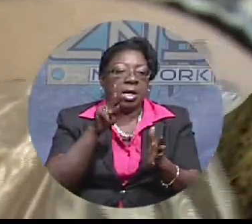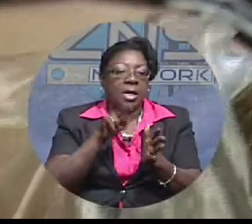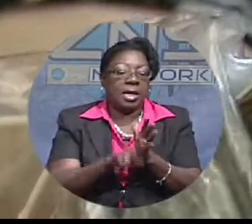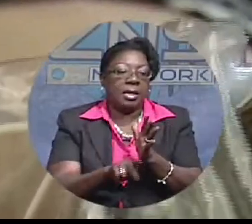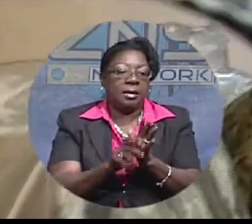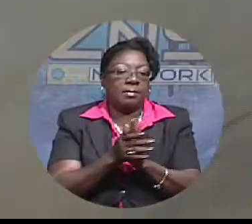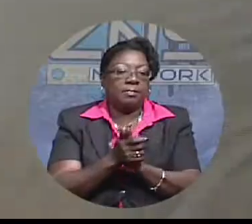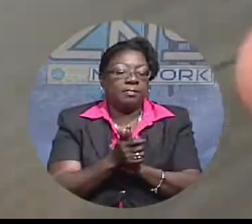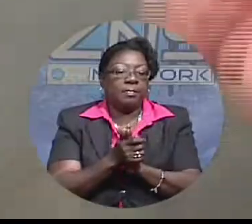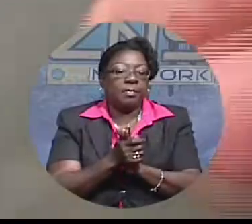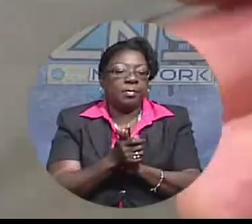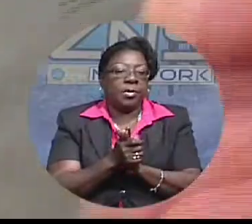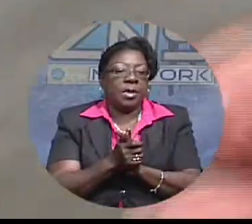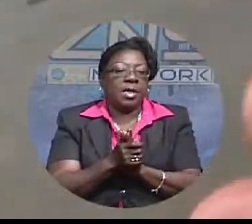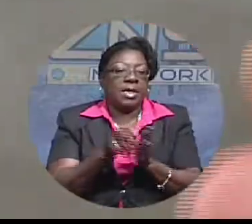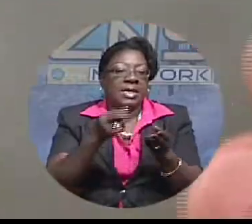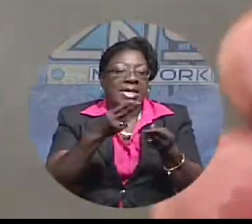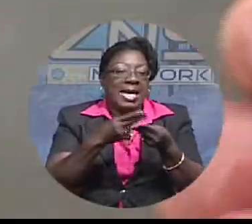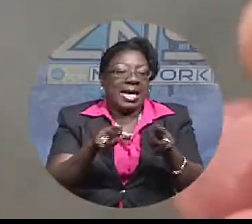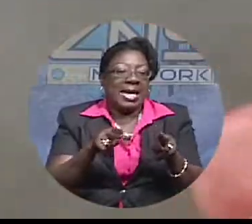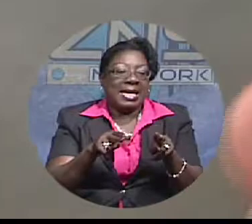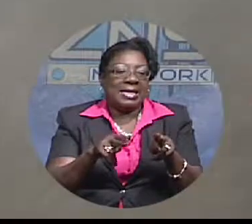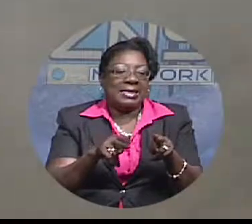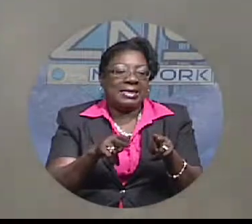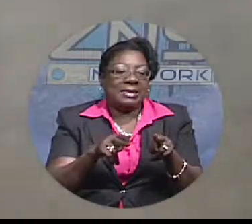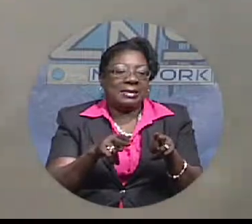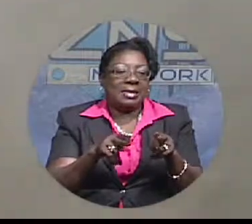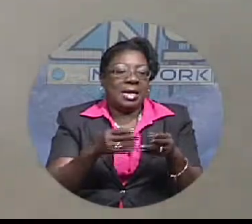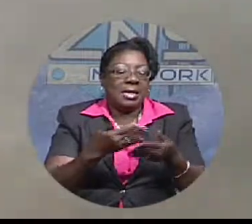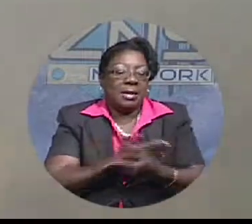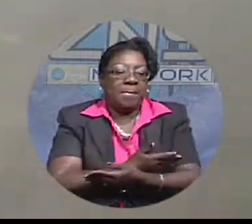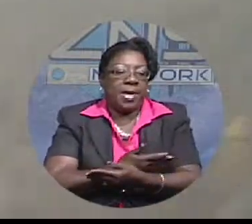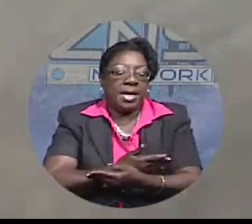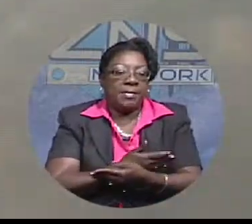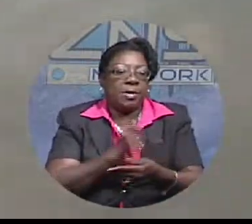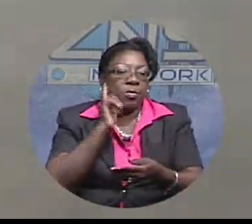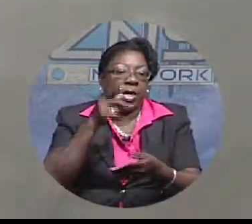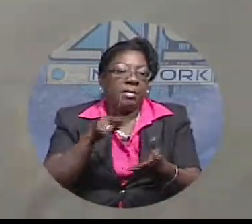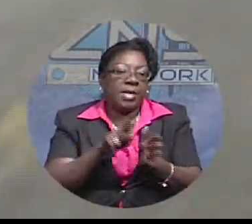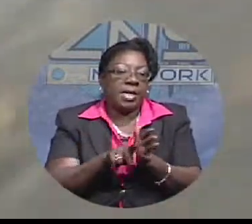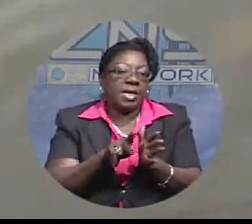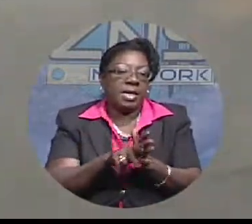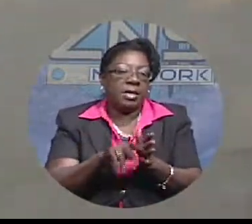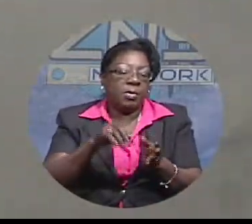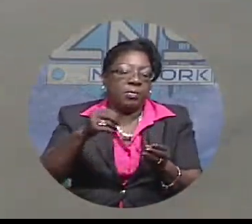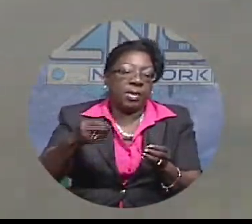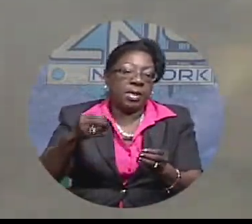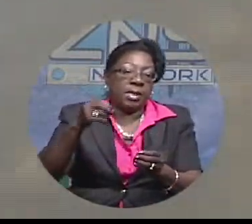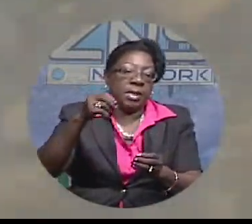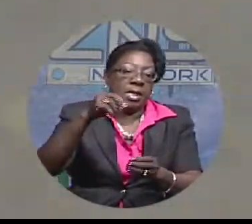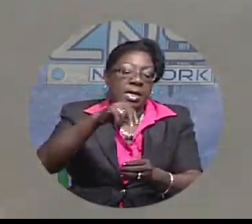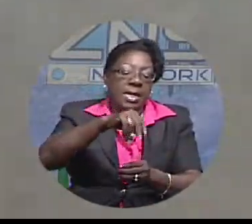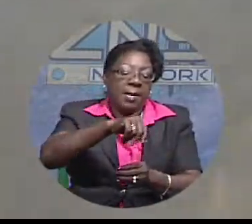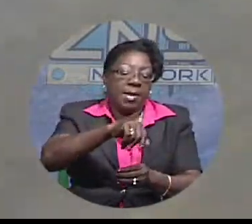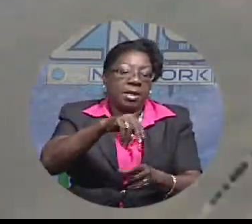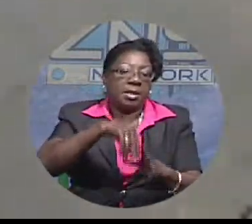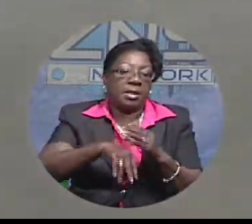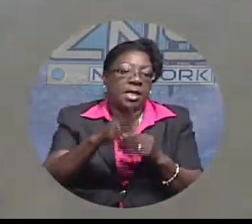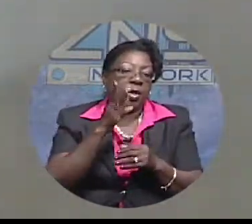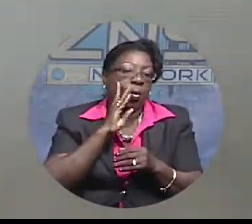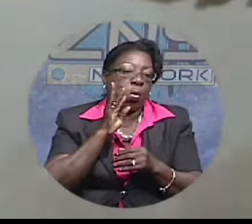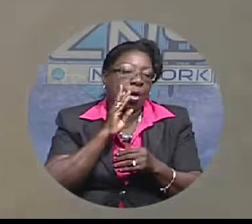killed. The eggs and tadpoles will be killed chemically by treating